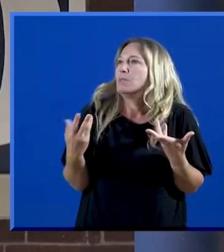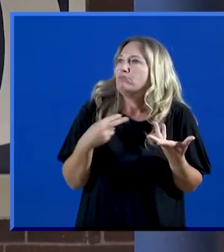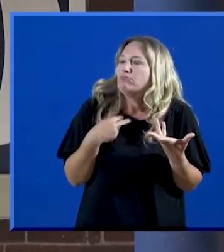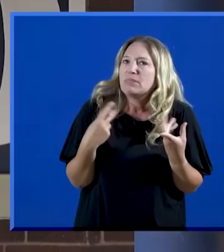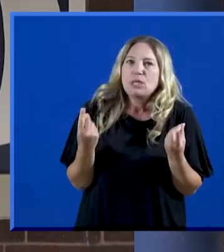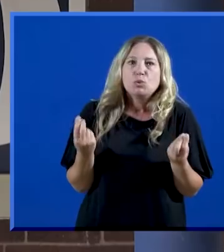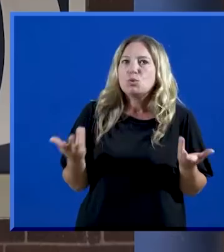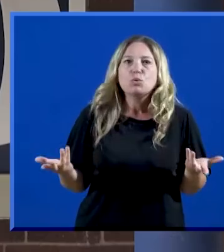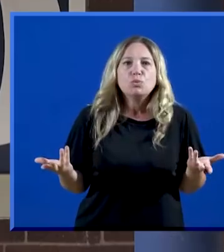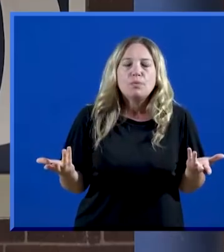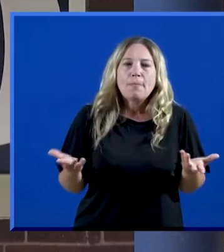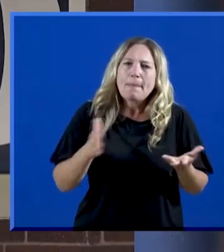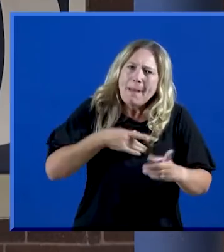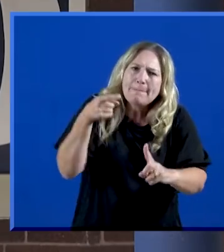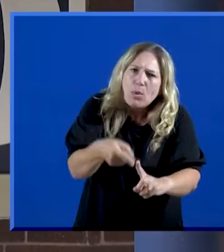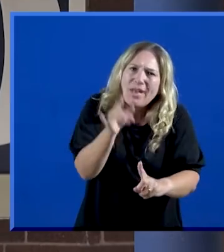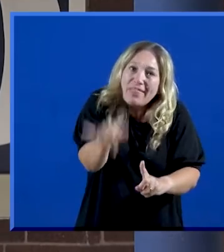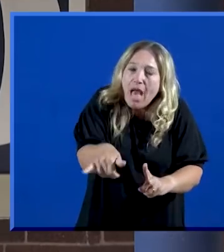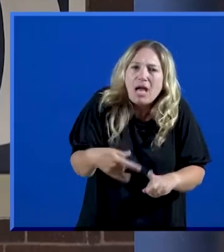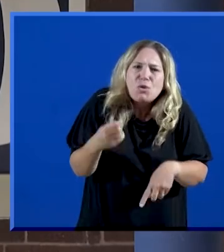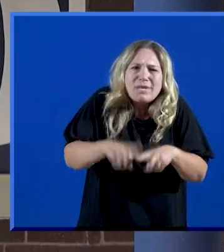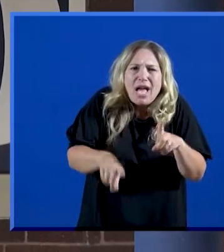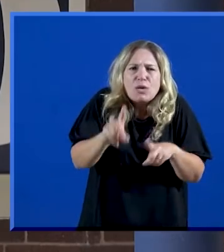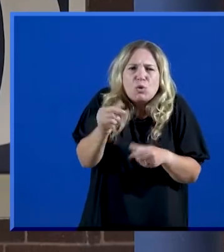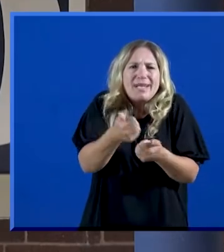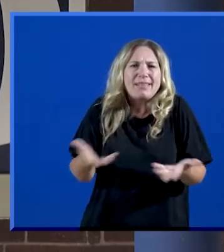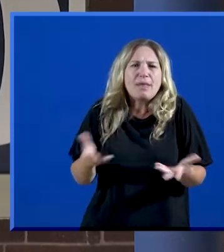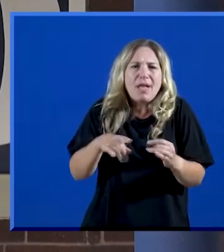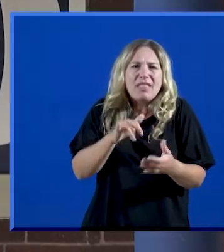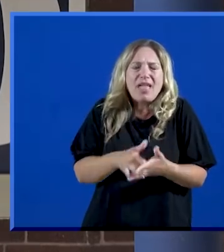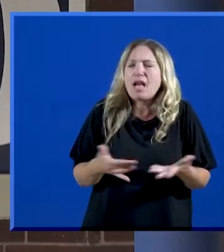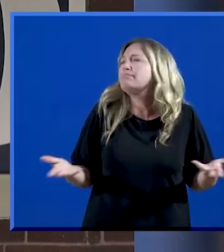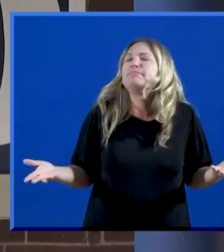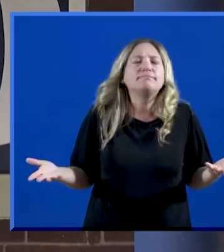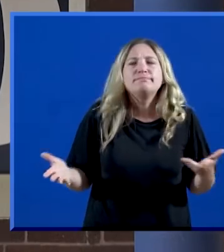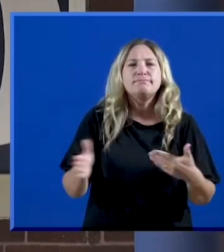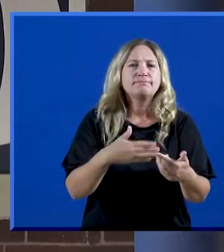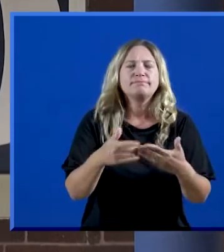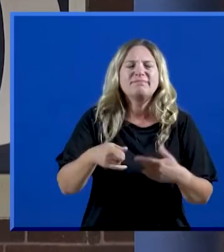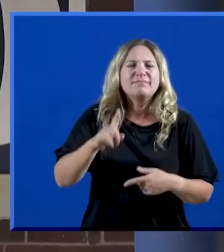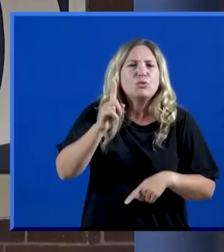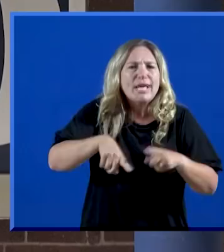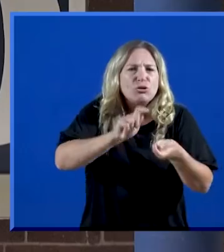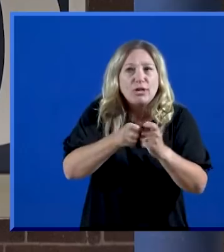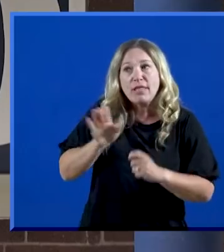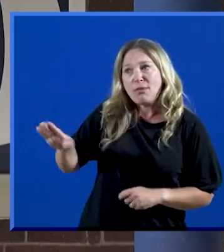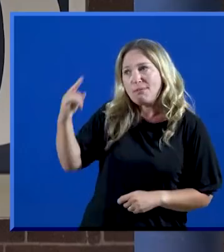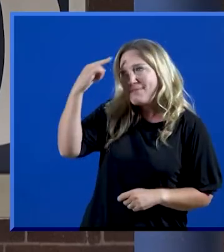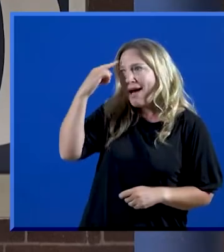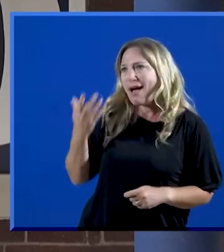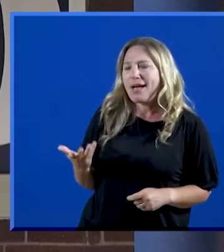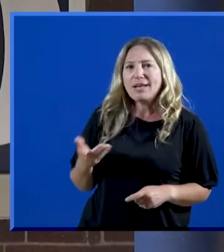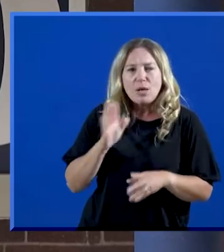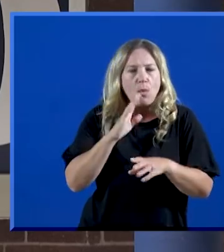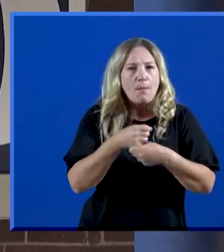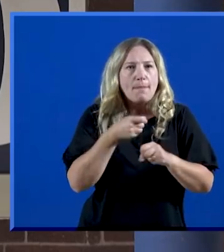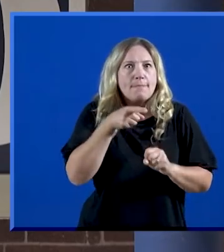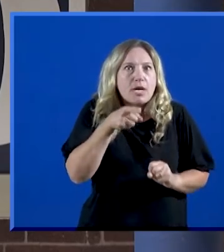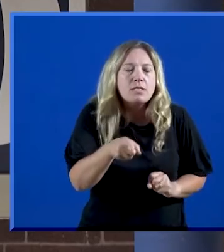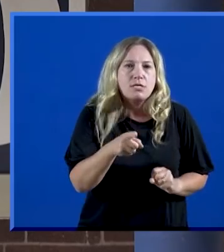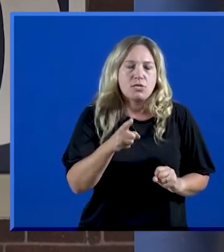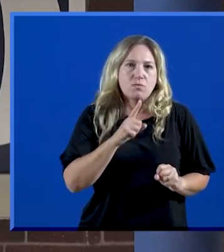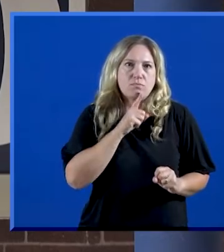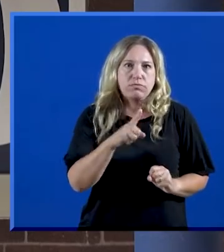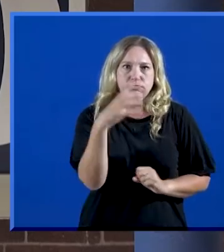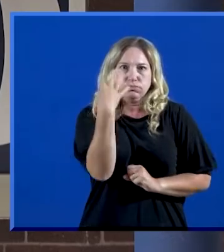it. And that's exactly my point. You can't do anything about it. There's nothing you can say or do to change those people's minds.